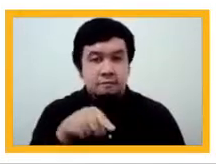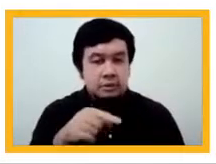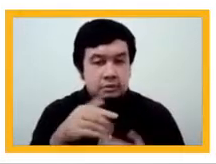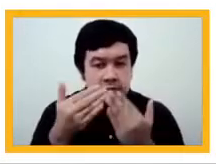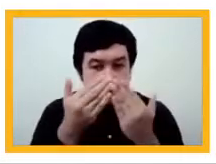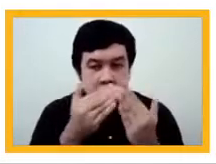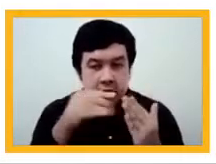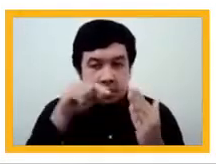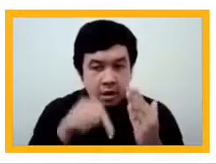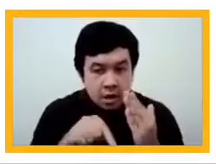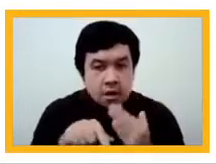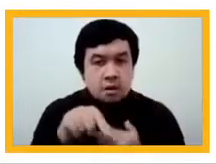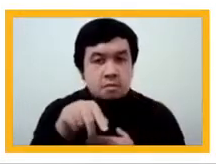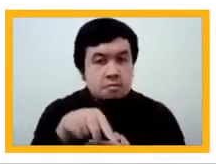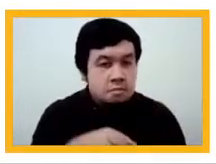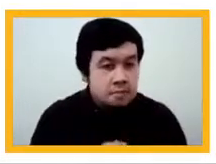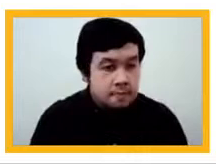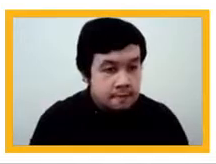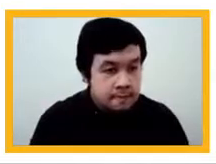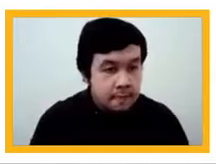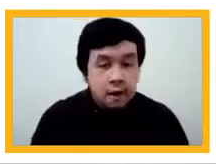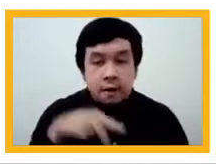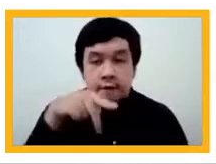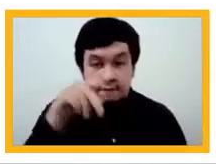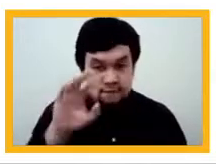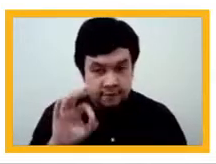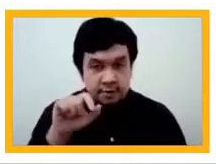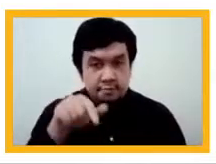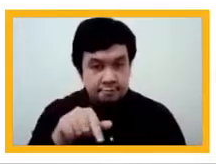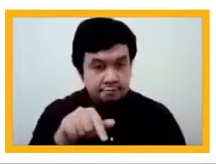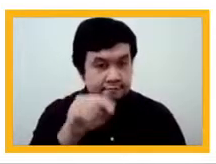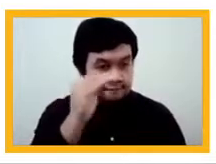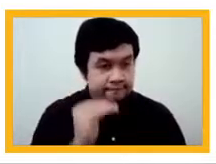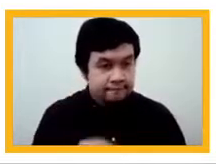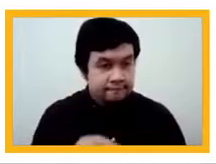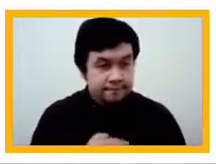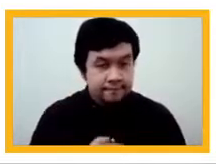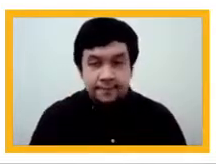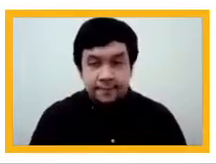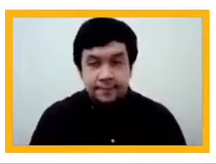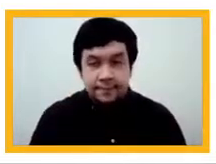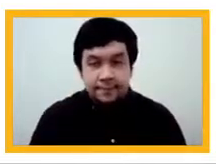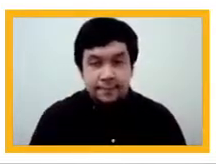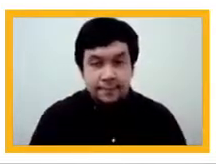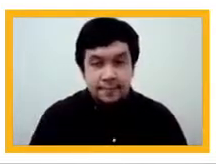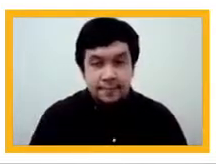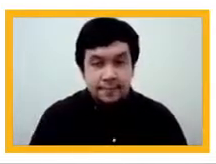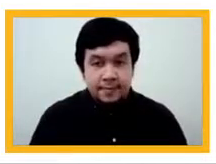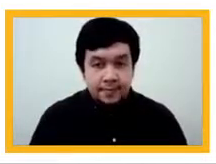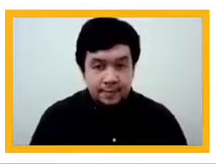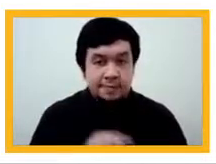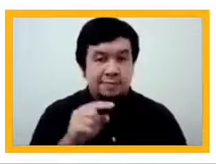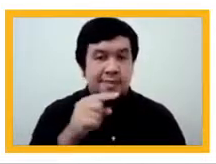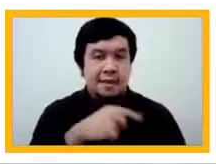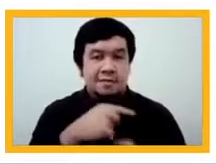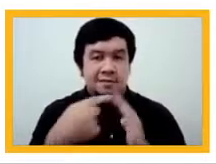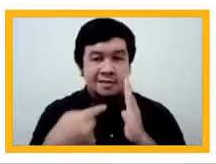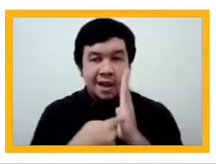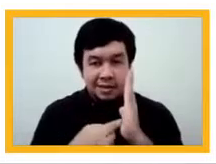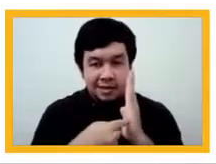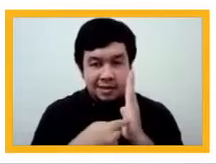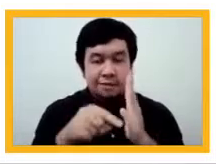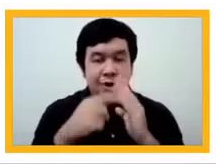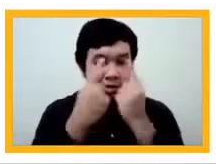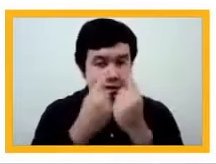Beijing Technical University. And she, in her survey of 270 employers in 7 industries,